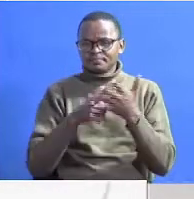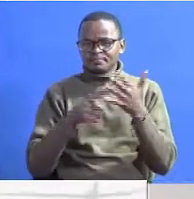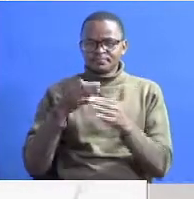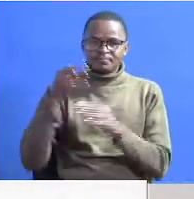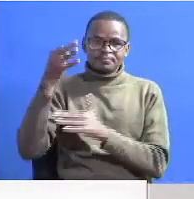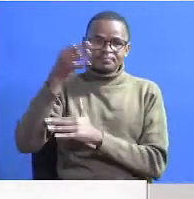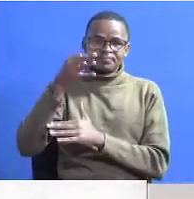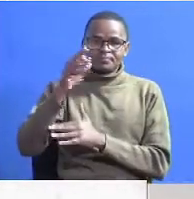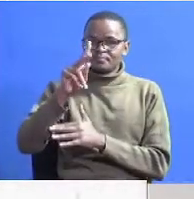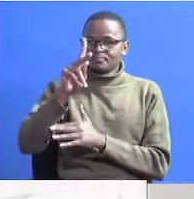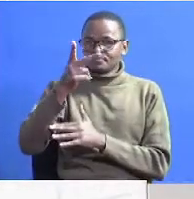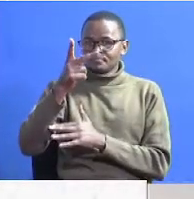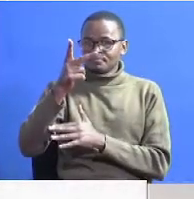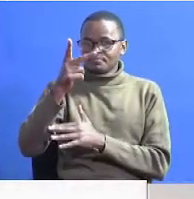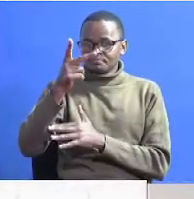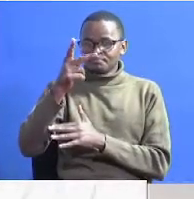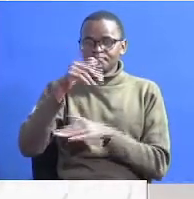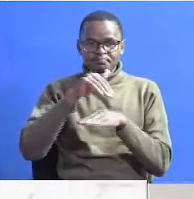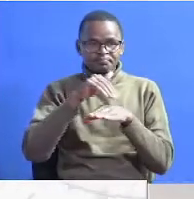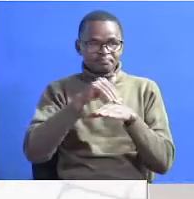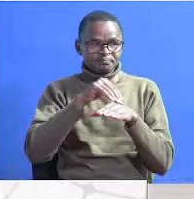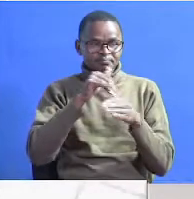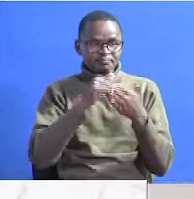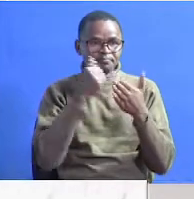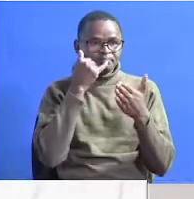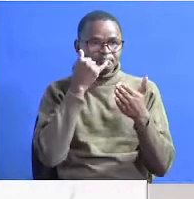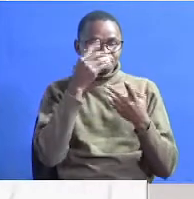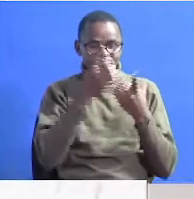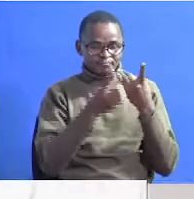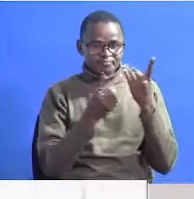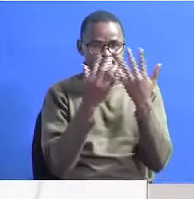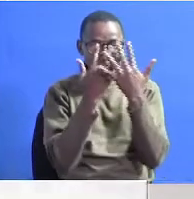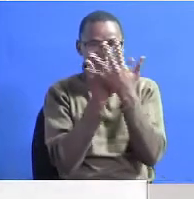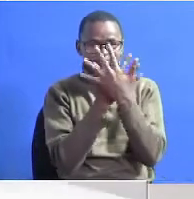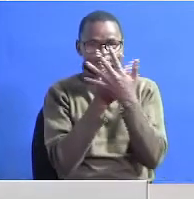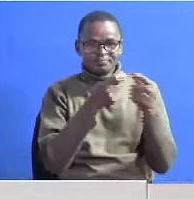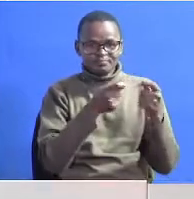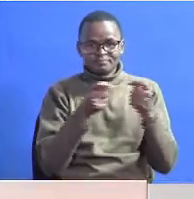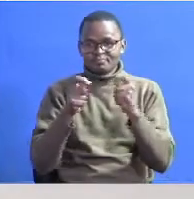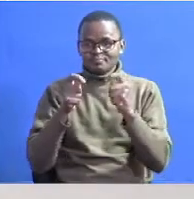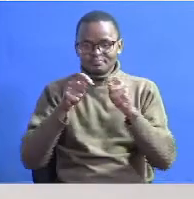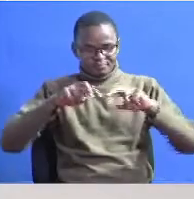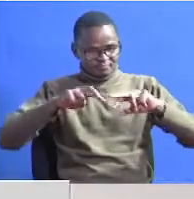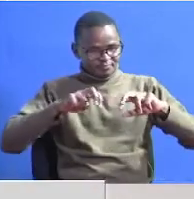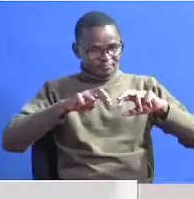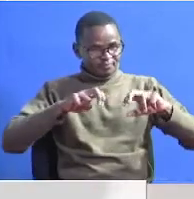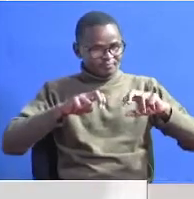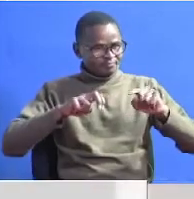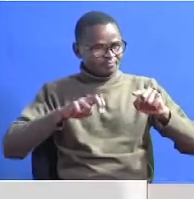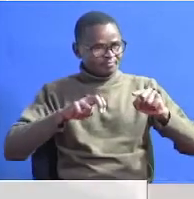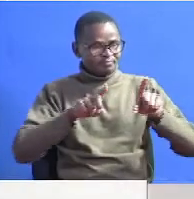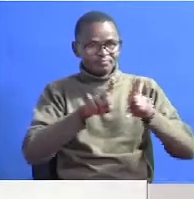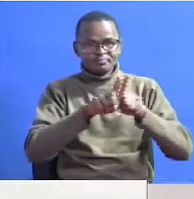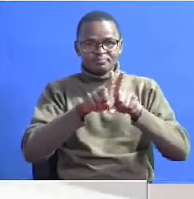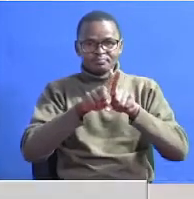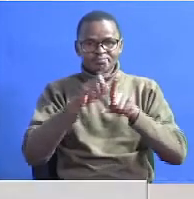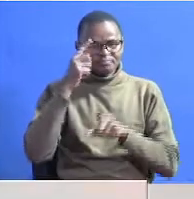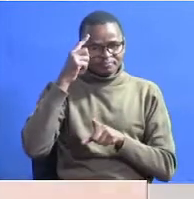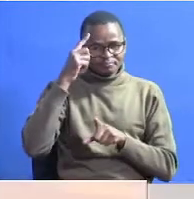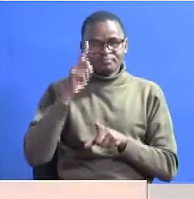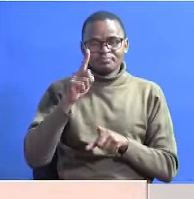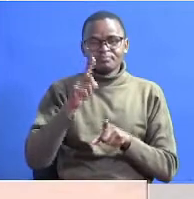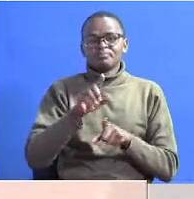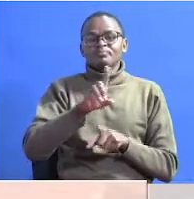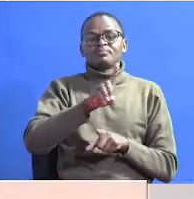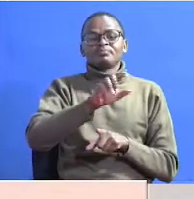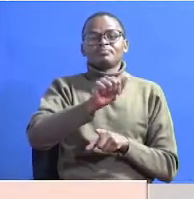future are Kenyans staring at? It is the discussion of the night, trying to scrutinize as we speculate on the new